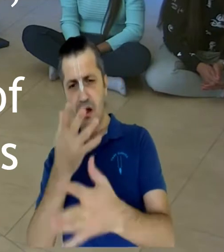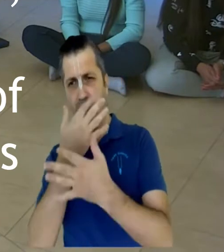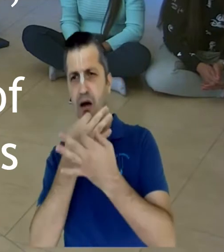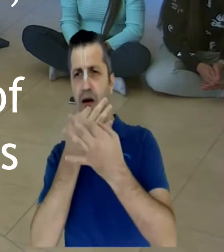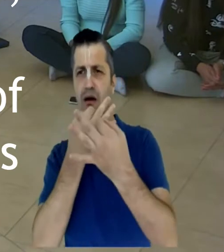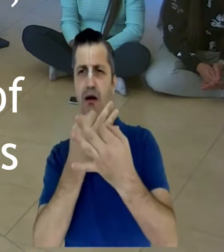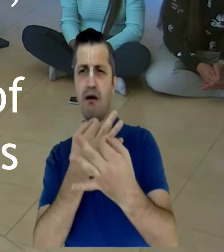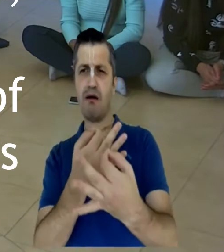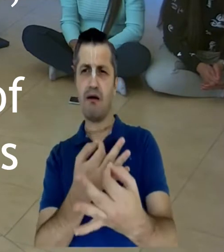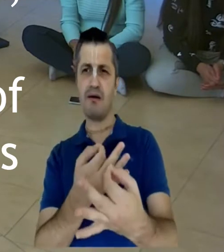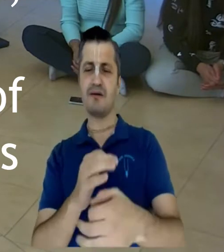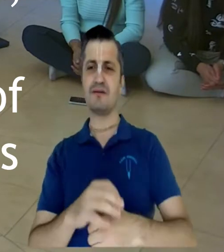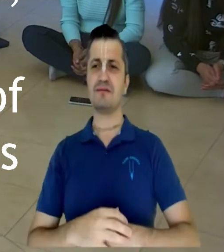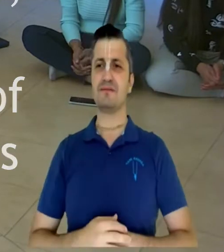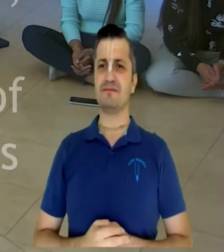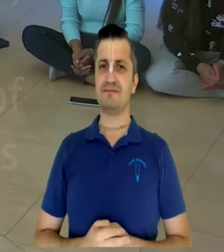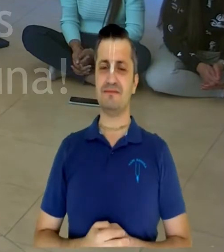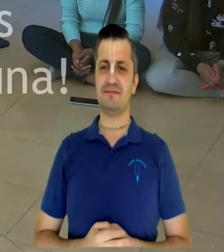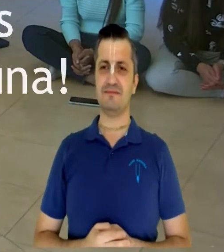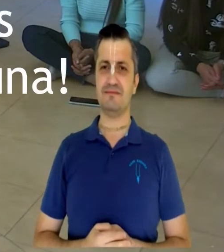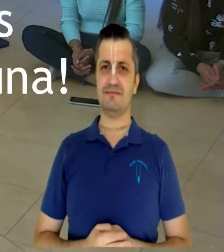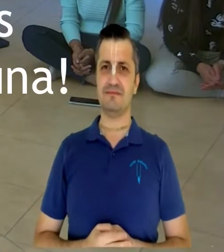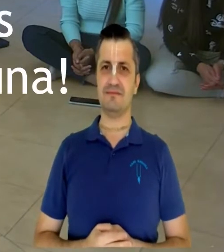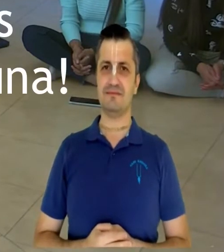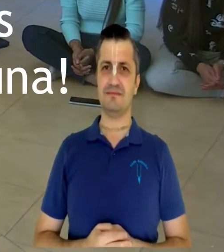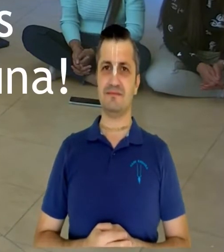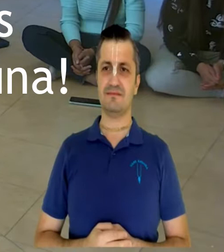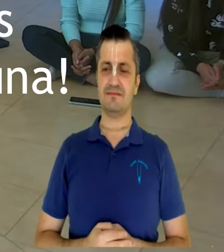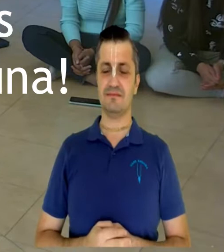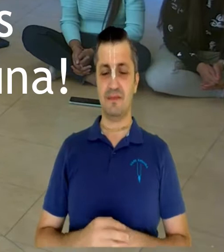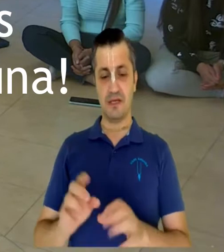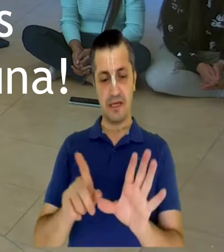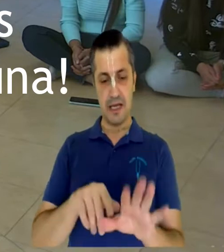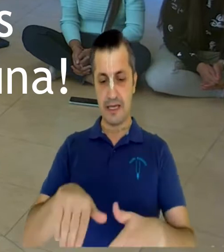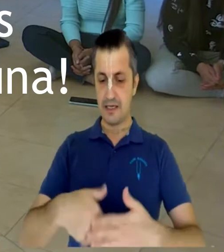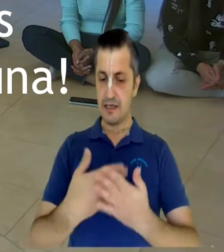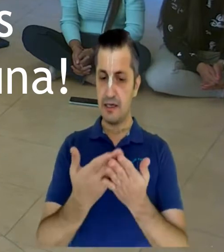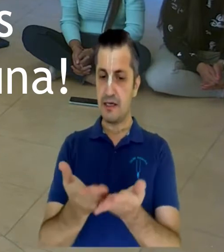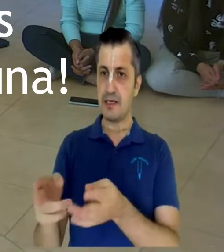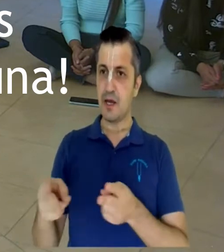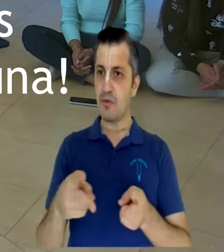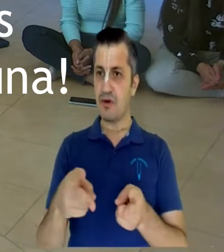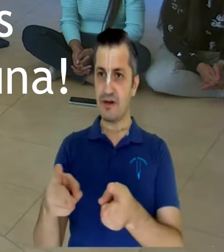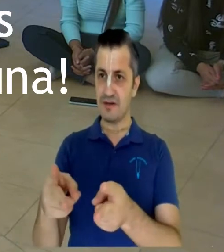Anandana Brajajana Ranjana Yamuna Tira